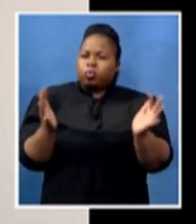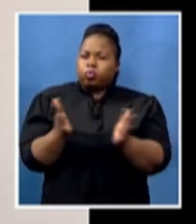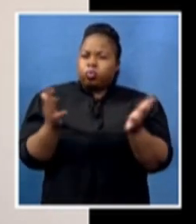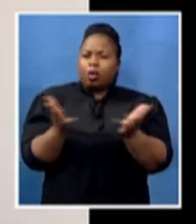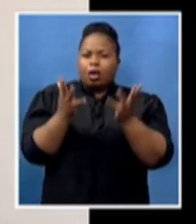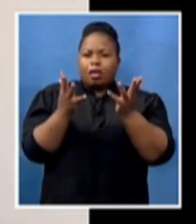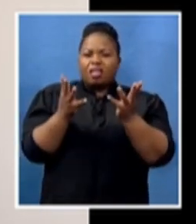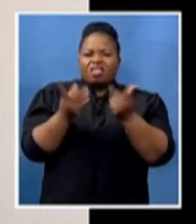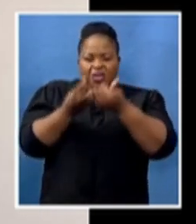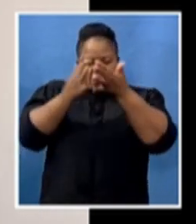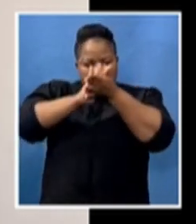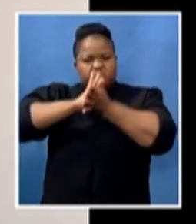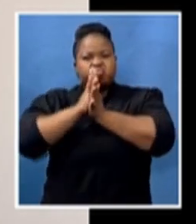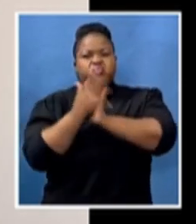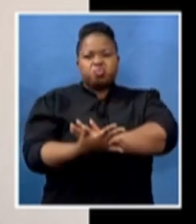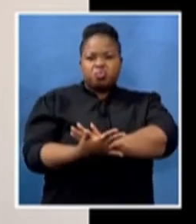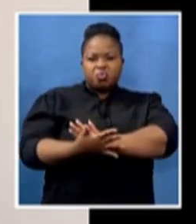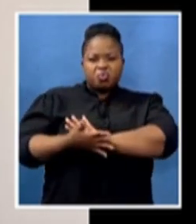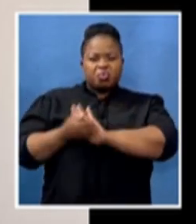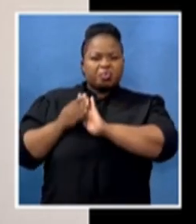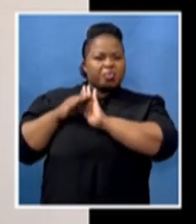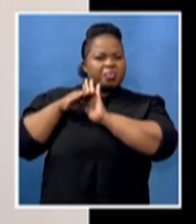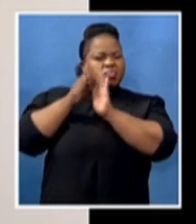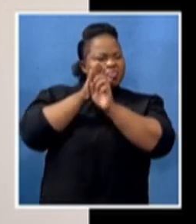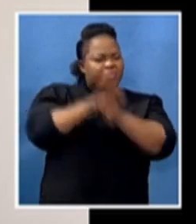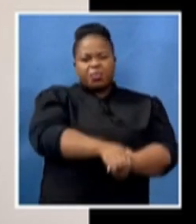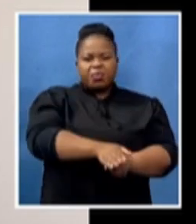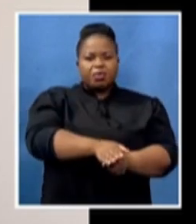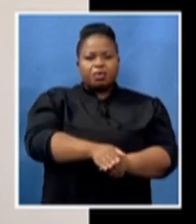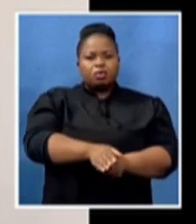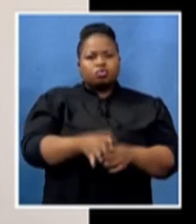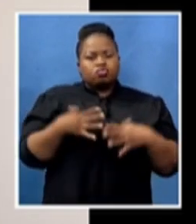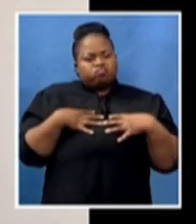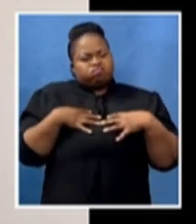You strip us away of our self-worth,